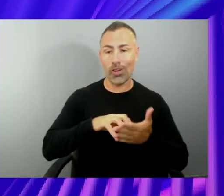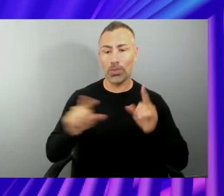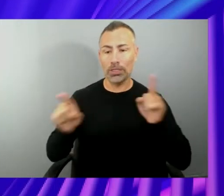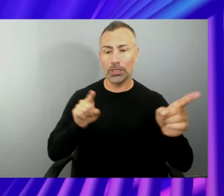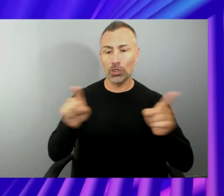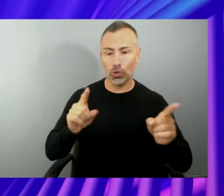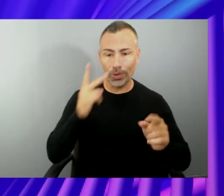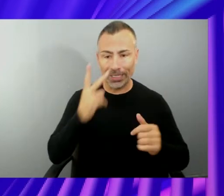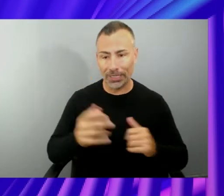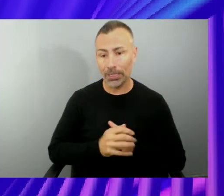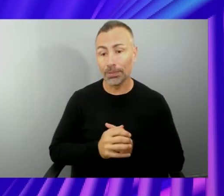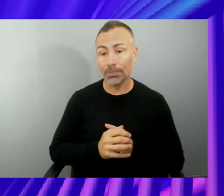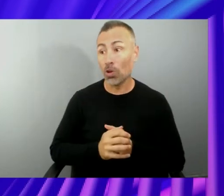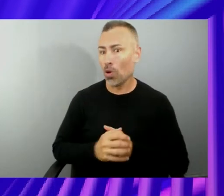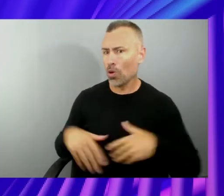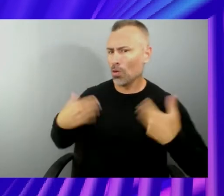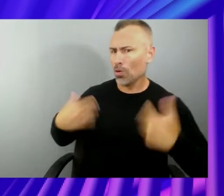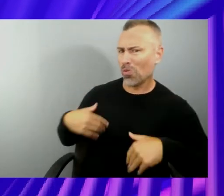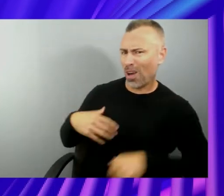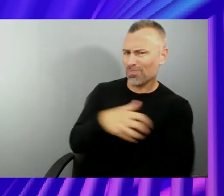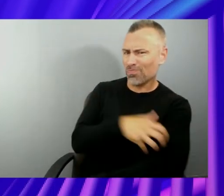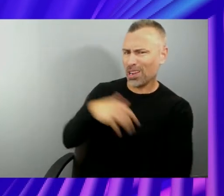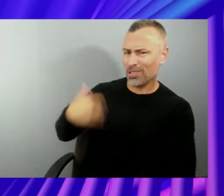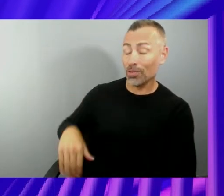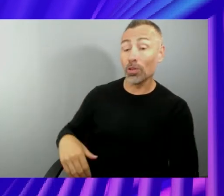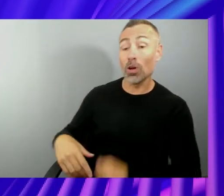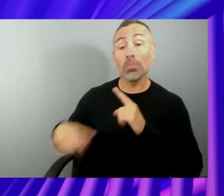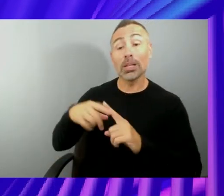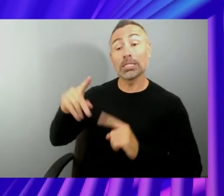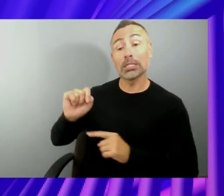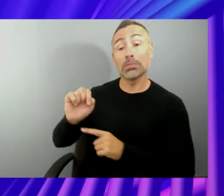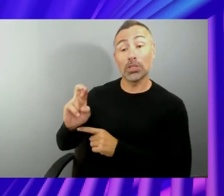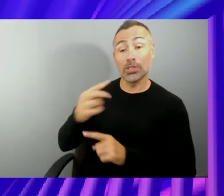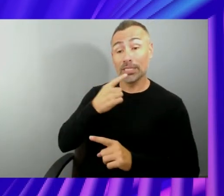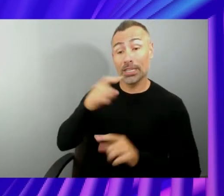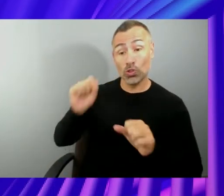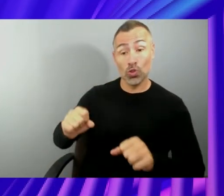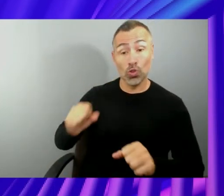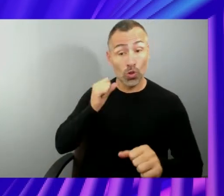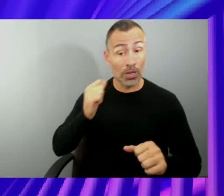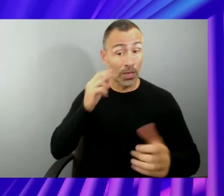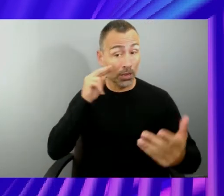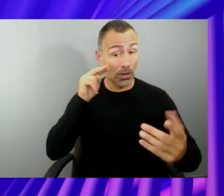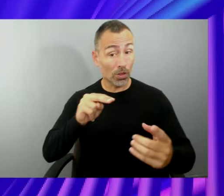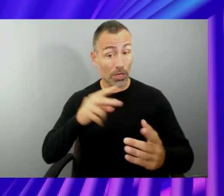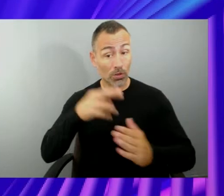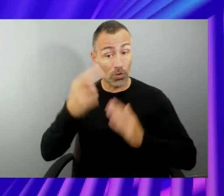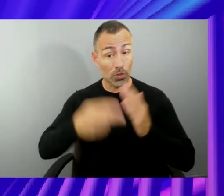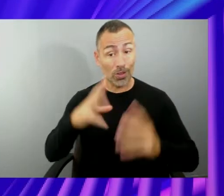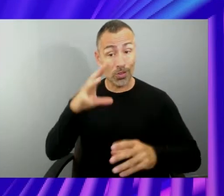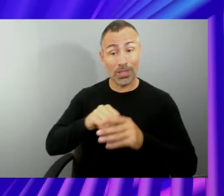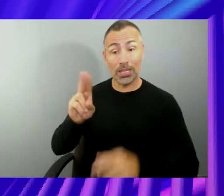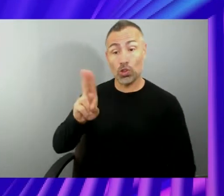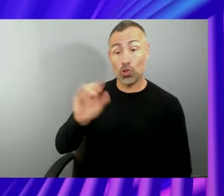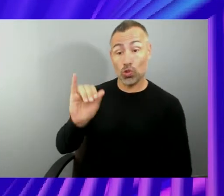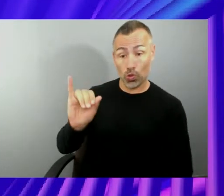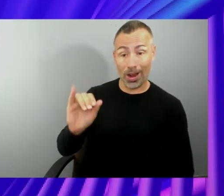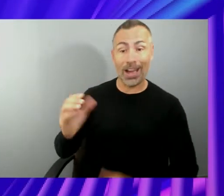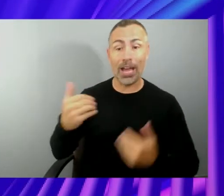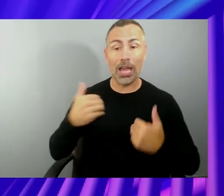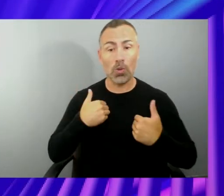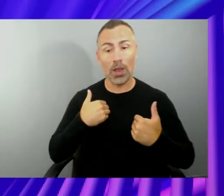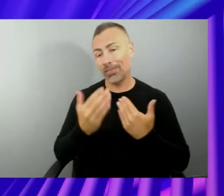And then and as Peter said before, you can also review results directly in here in the UI, and we have an easy click through our code bashing that